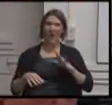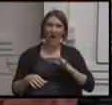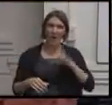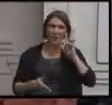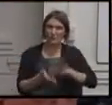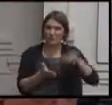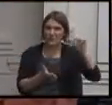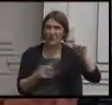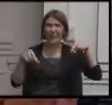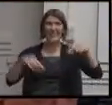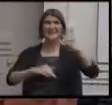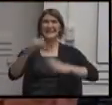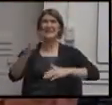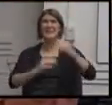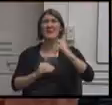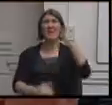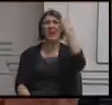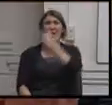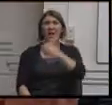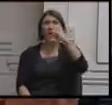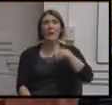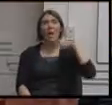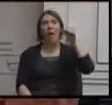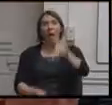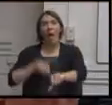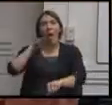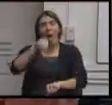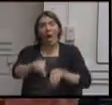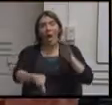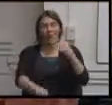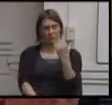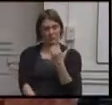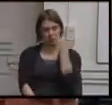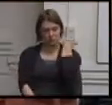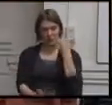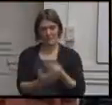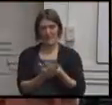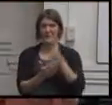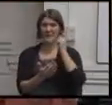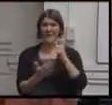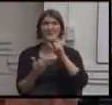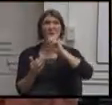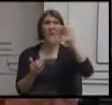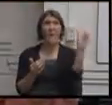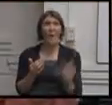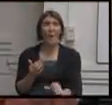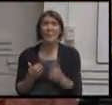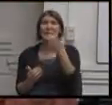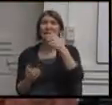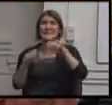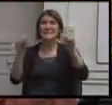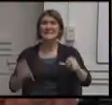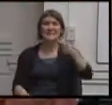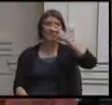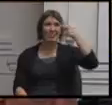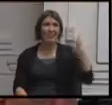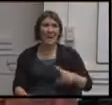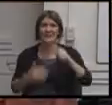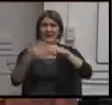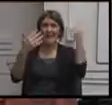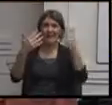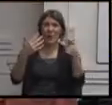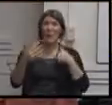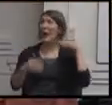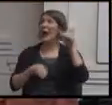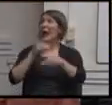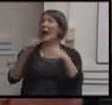rate. This building is like a black hole. And all the money that has been thrown at it over the years, and we're still